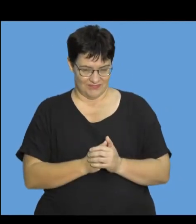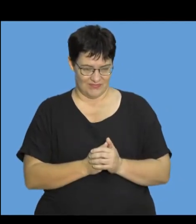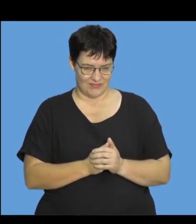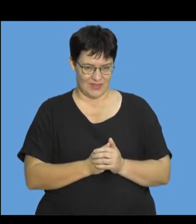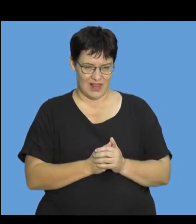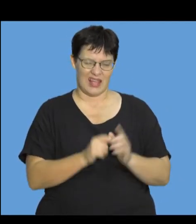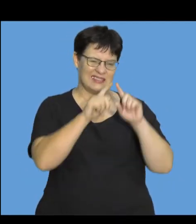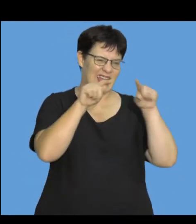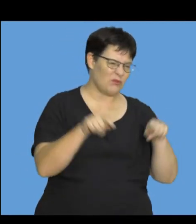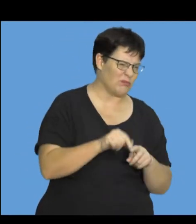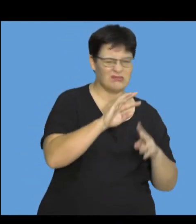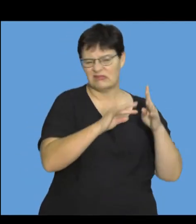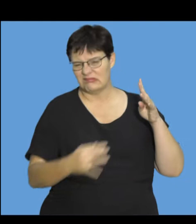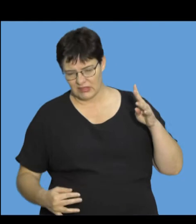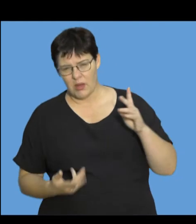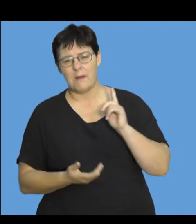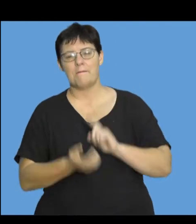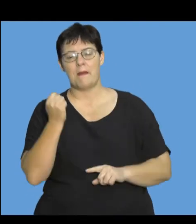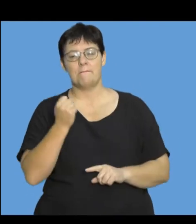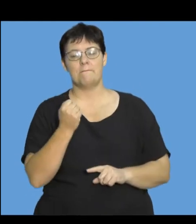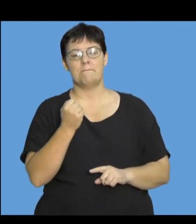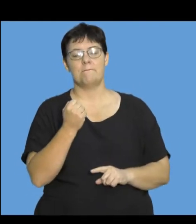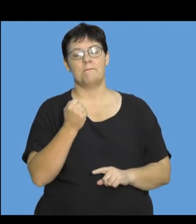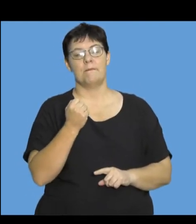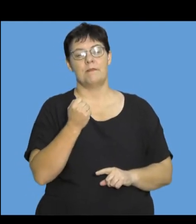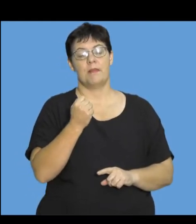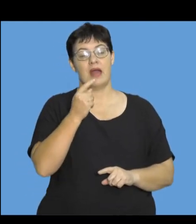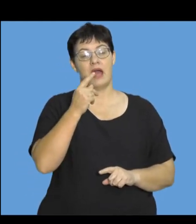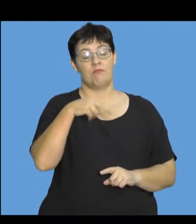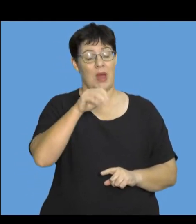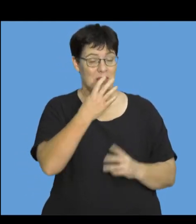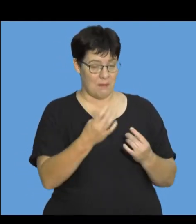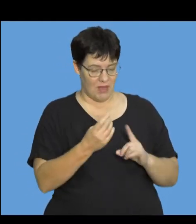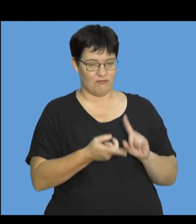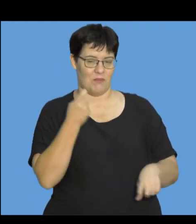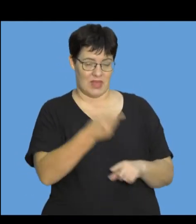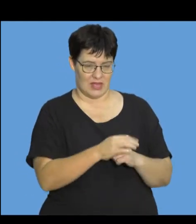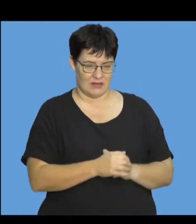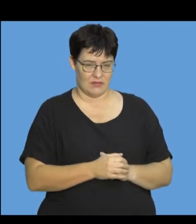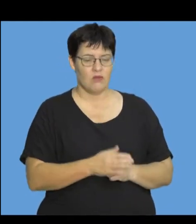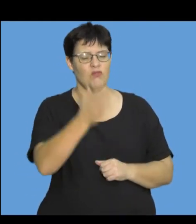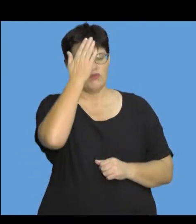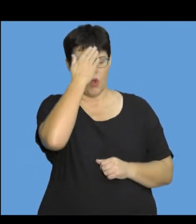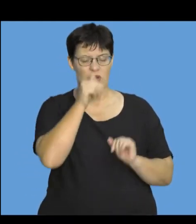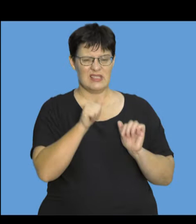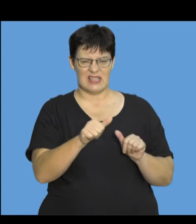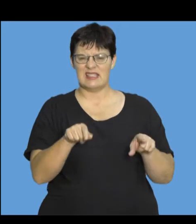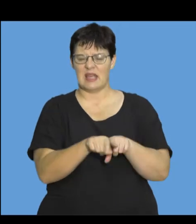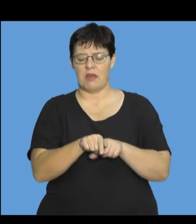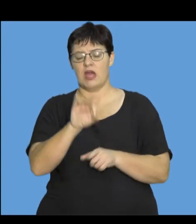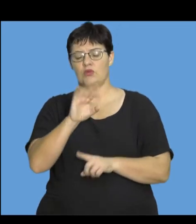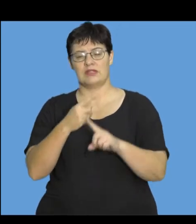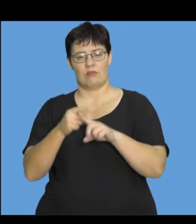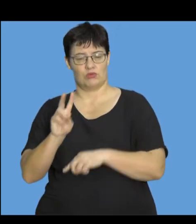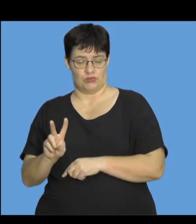tree diagram method of finding prime numbers, this is where it comes in. So we know that 6 is the same as 3